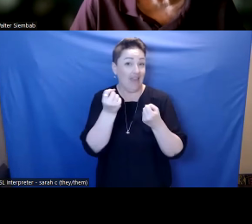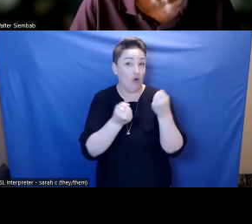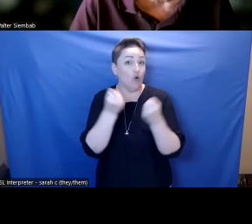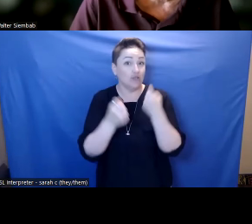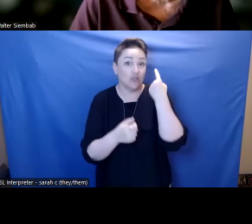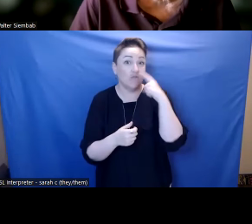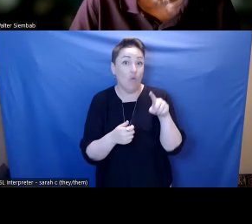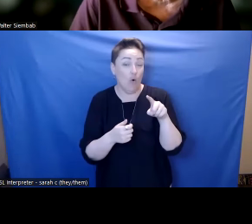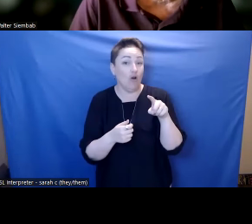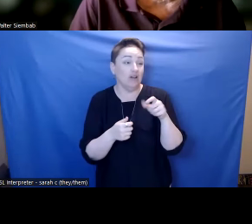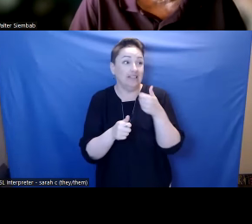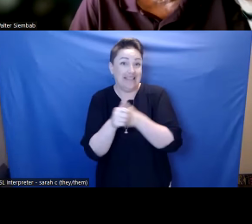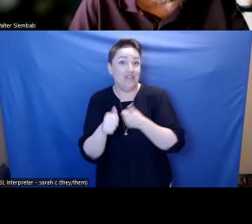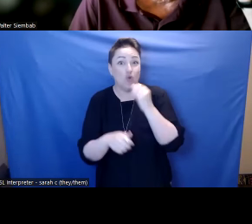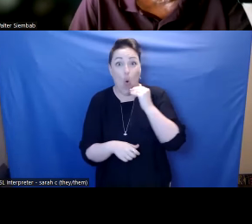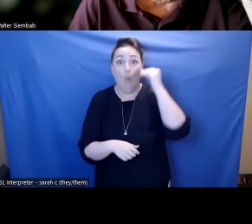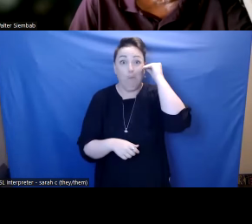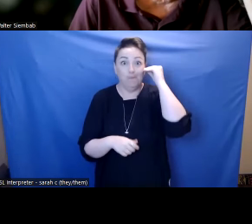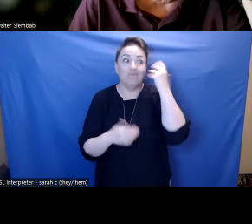average for a while.